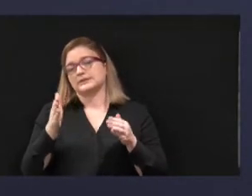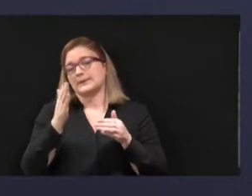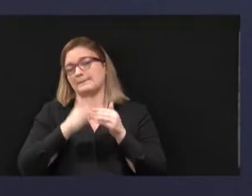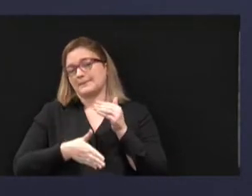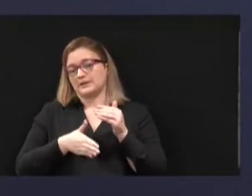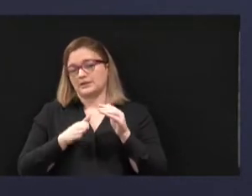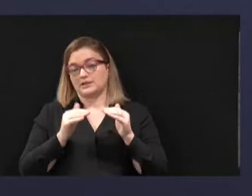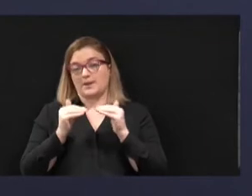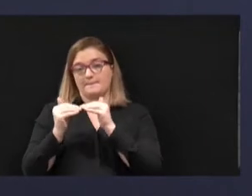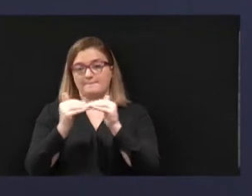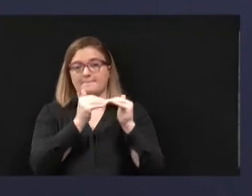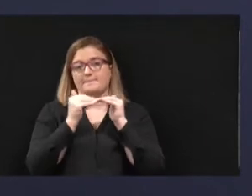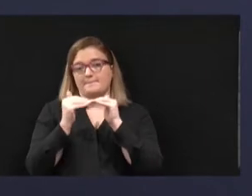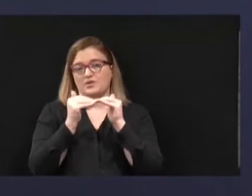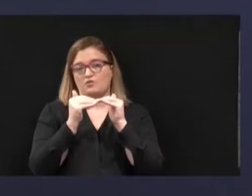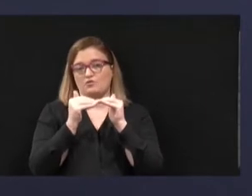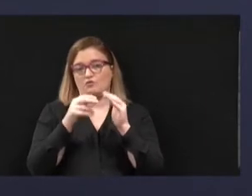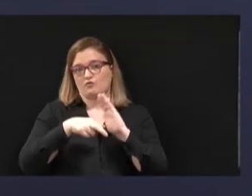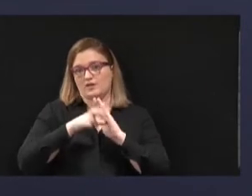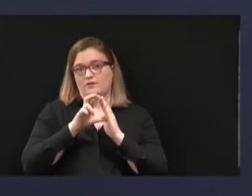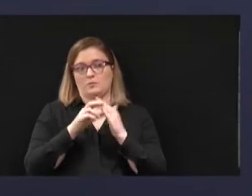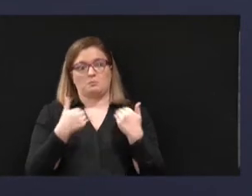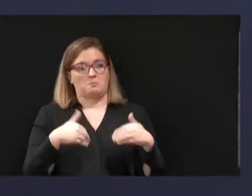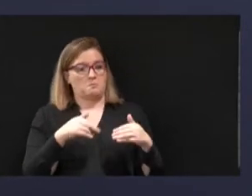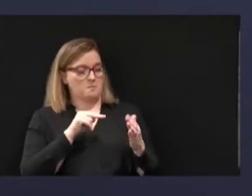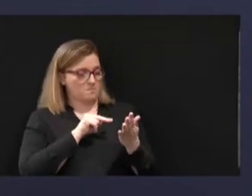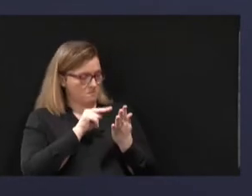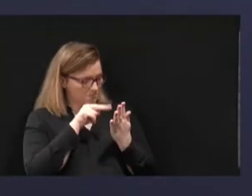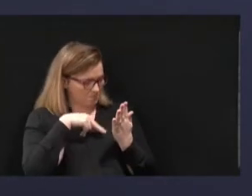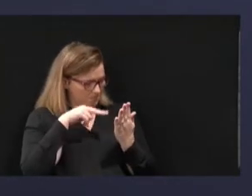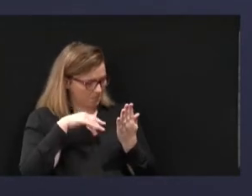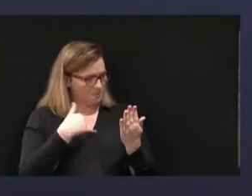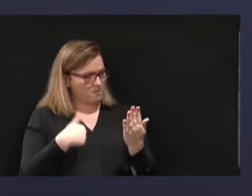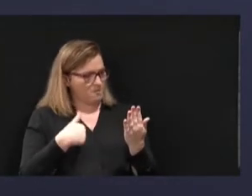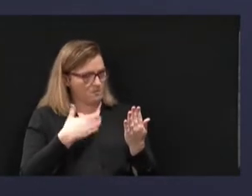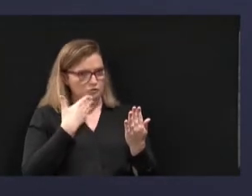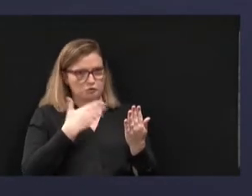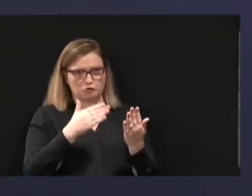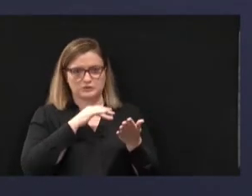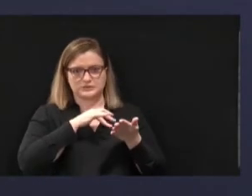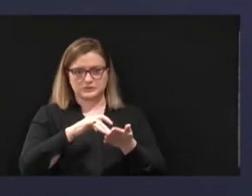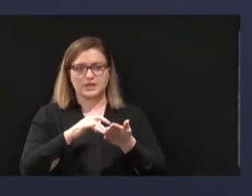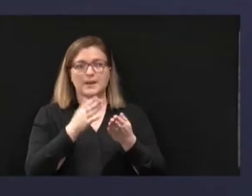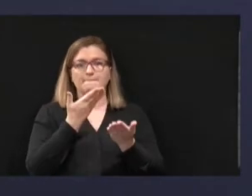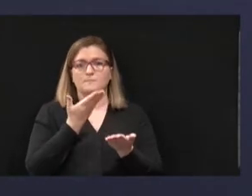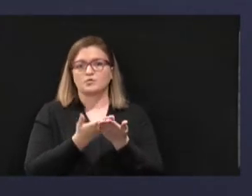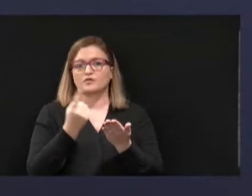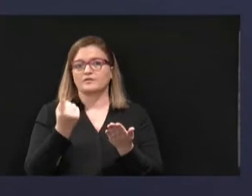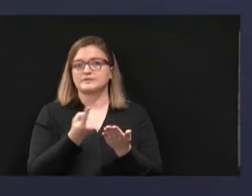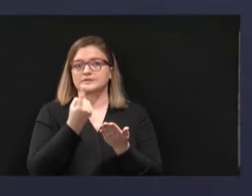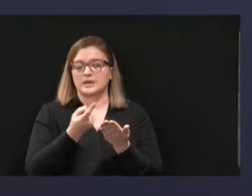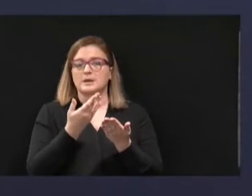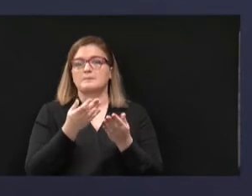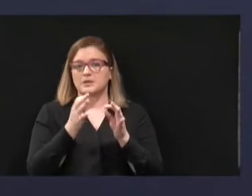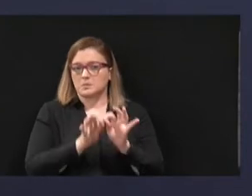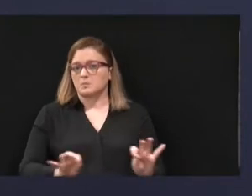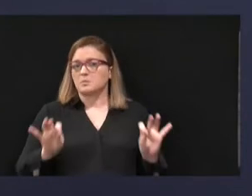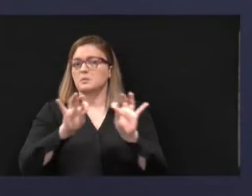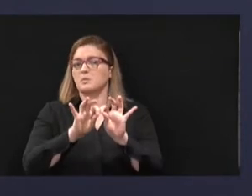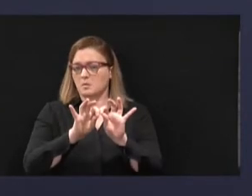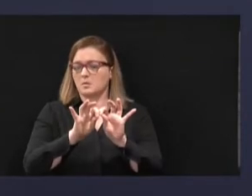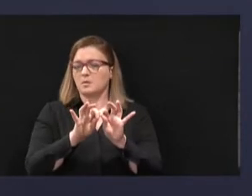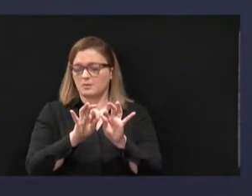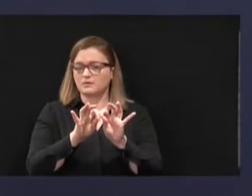at all the research, they say, well, this is a good study. Really good study, and it proves it's something interesting. So let's go